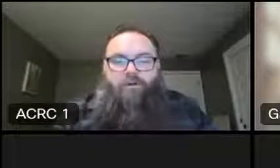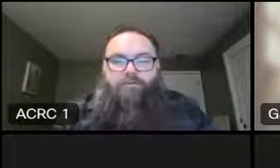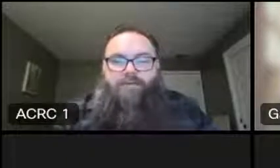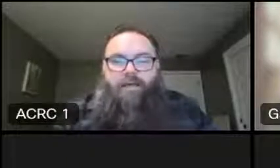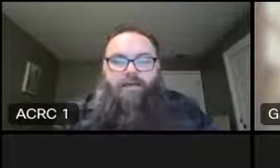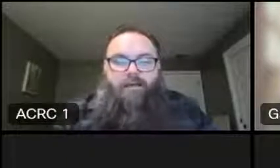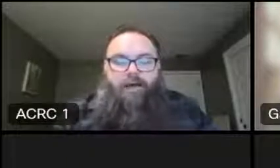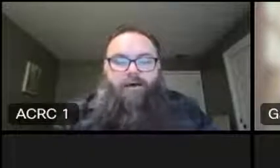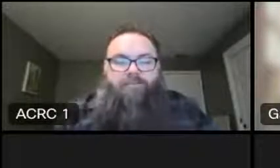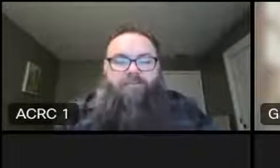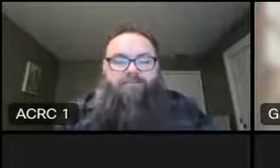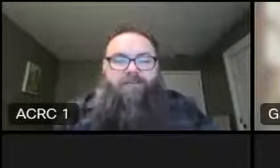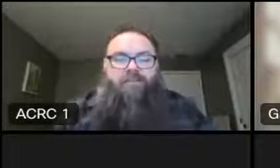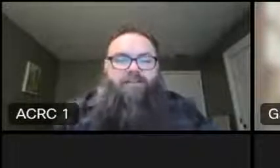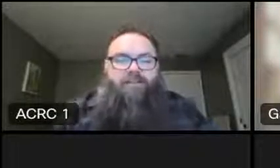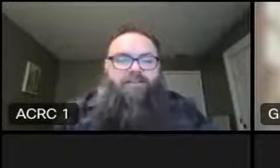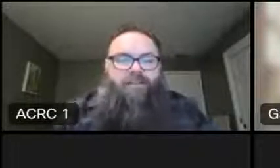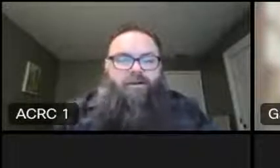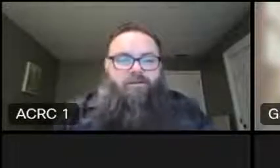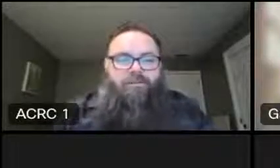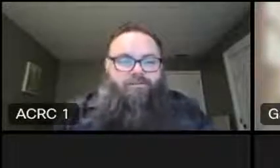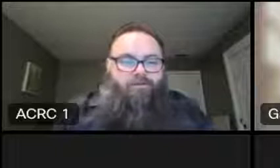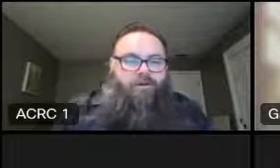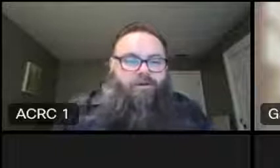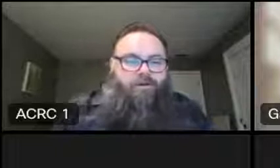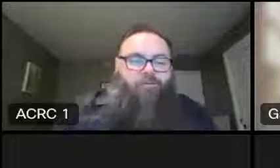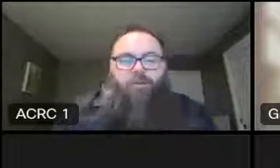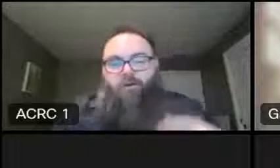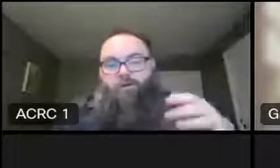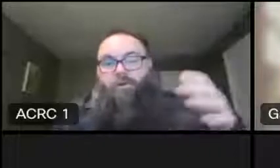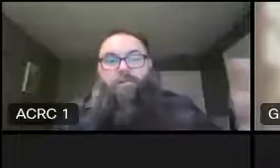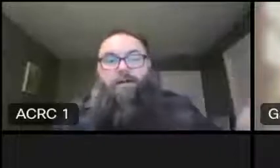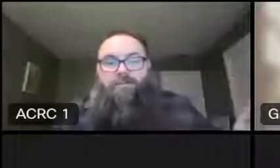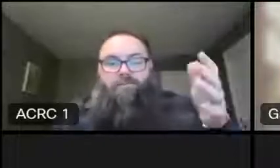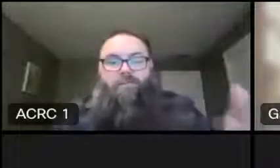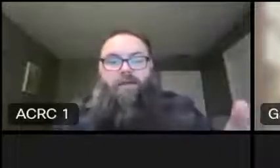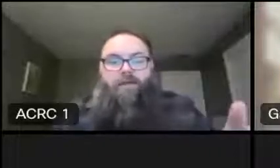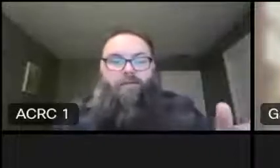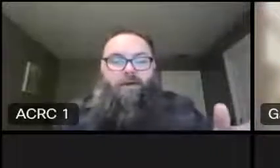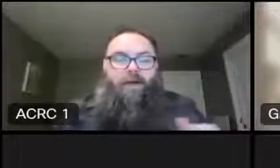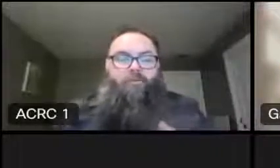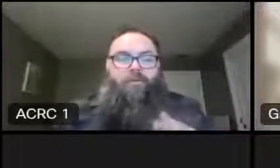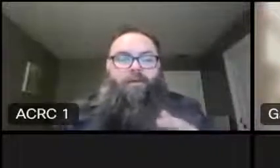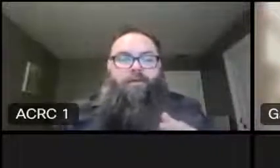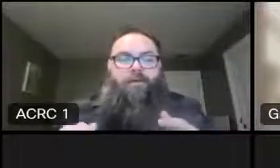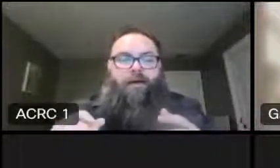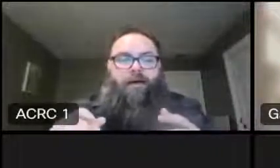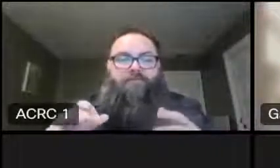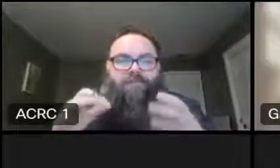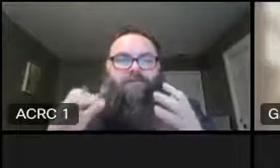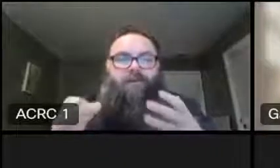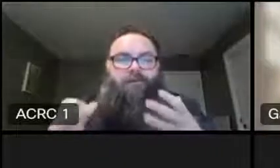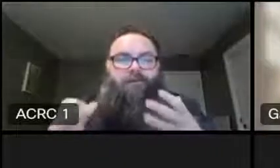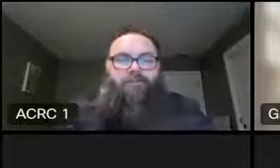information on our website about some of the specialized things that go on. So for example, REMA has feedback about how we can